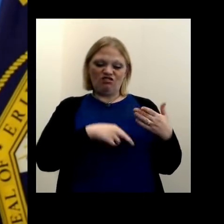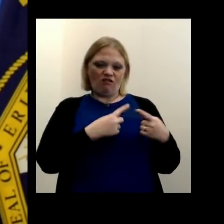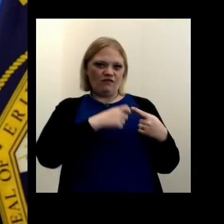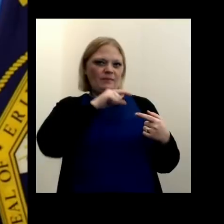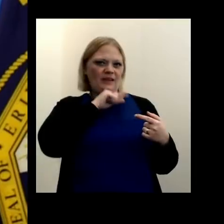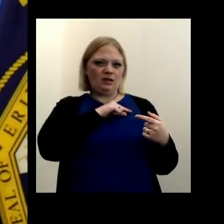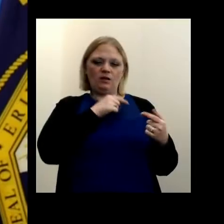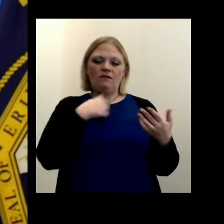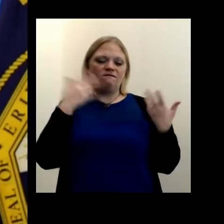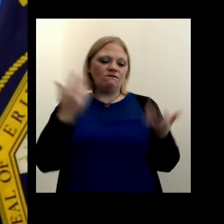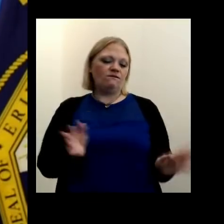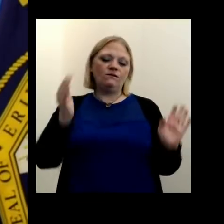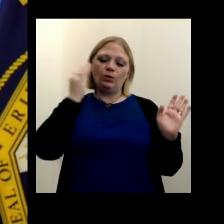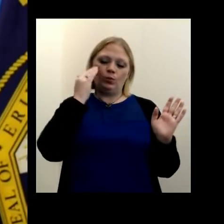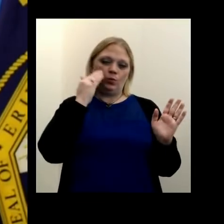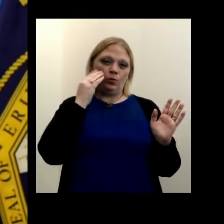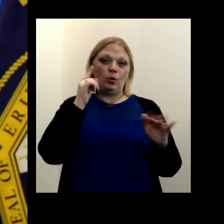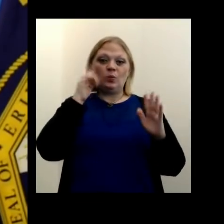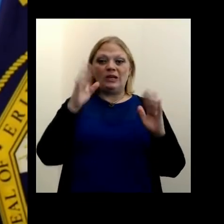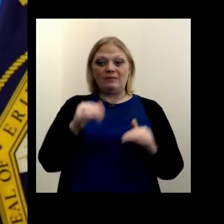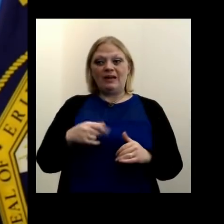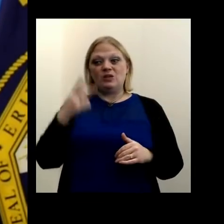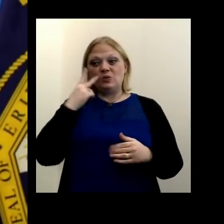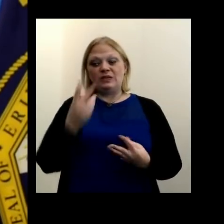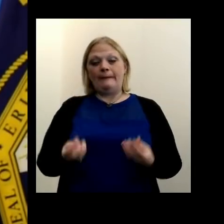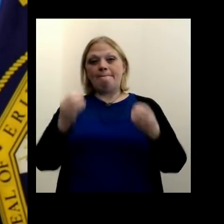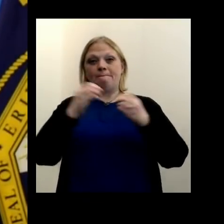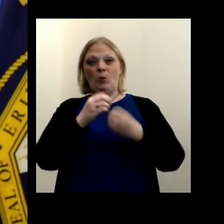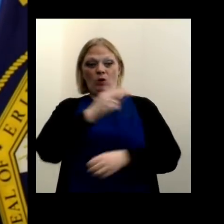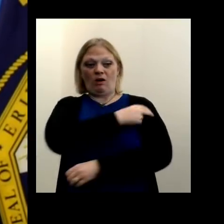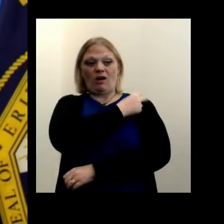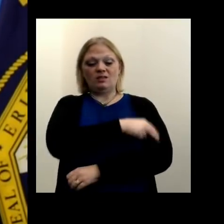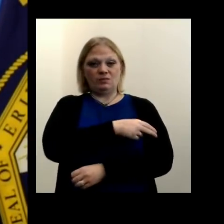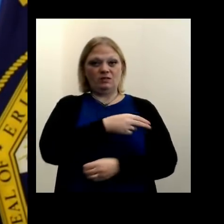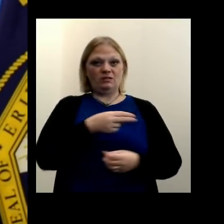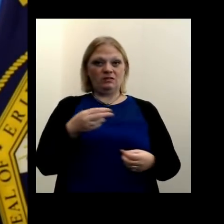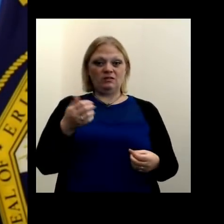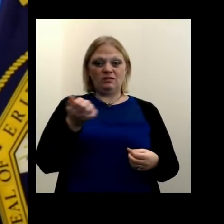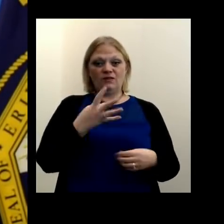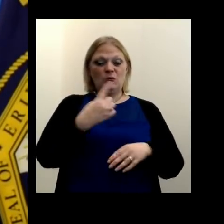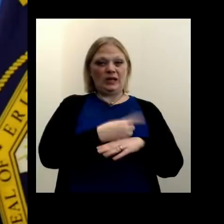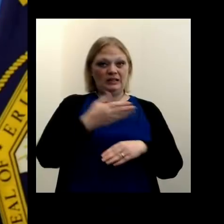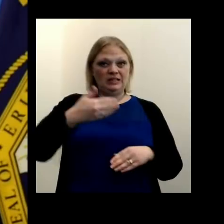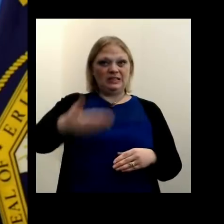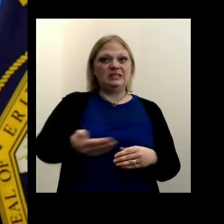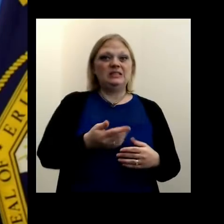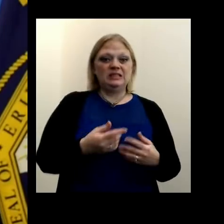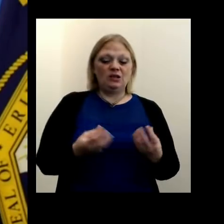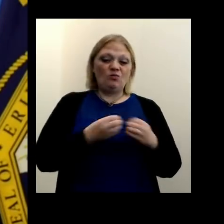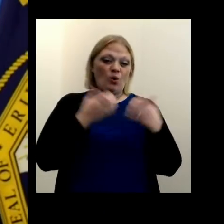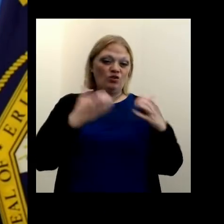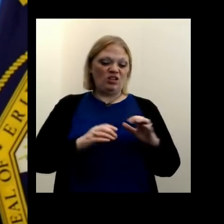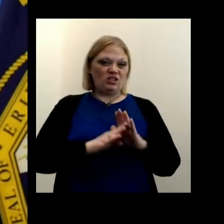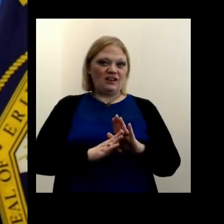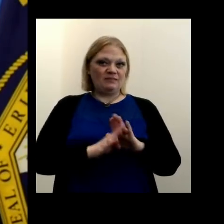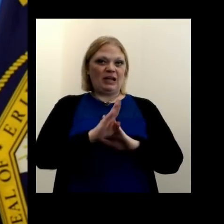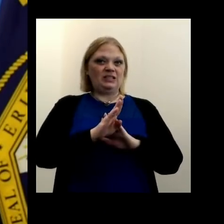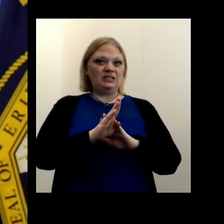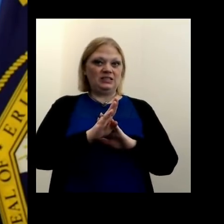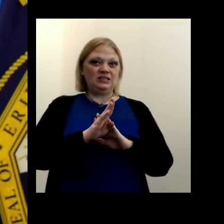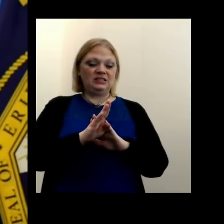Thanksgiving. We do expect to see the new hospitalization cases in the next few days. So there is a greater chance of a spike